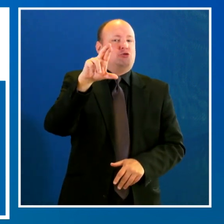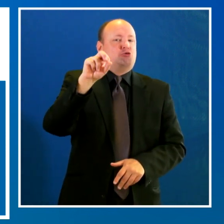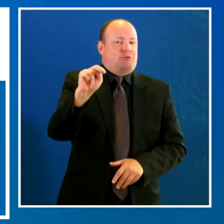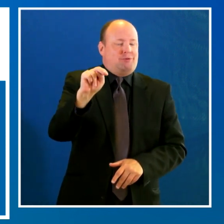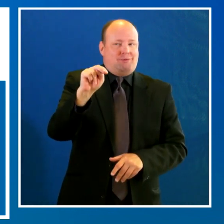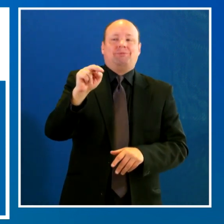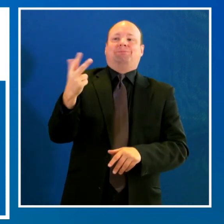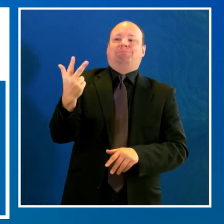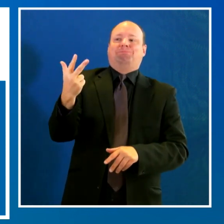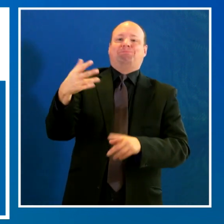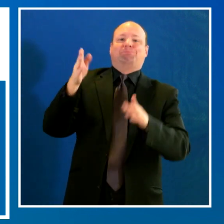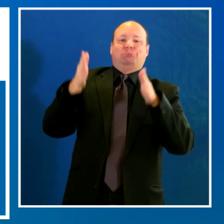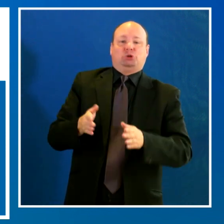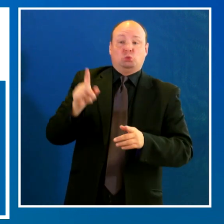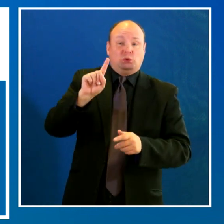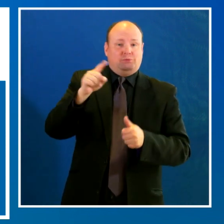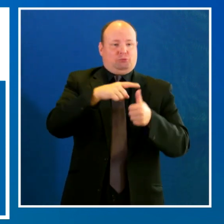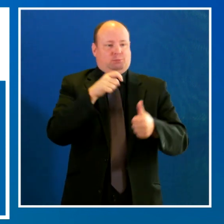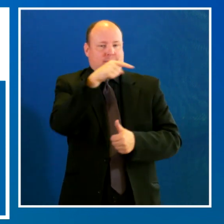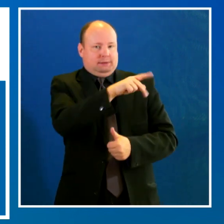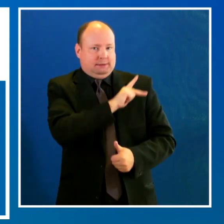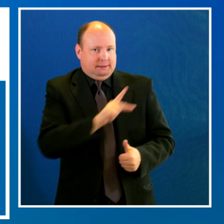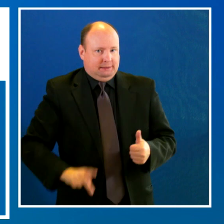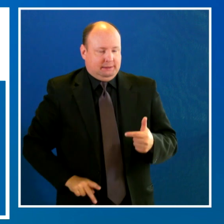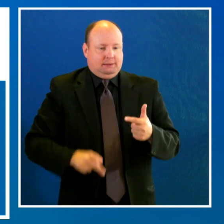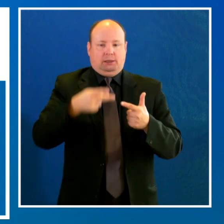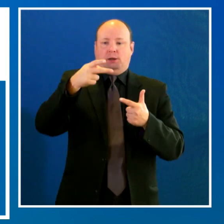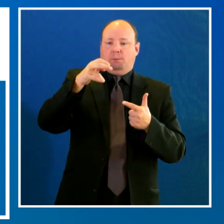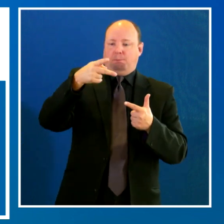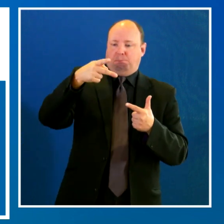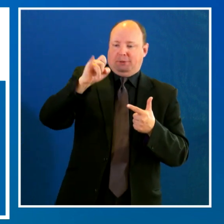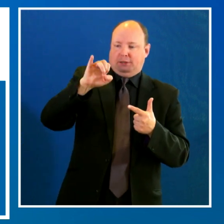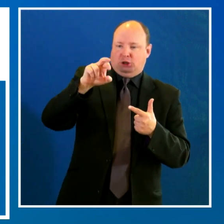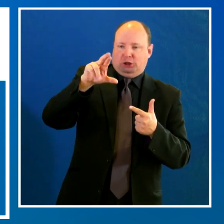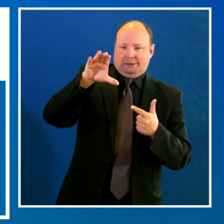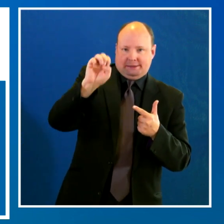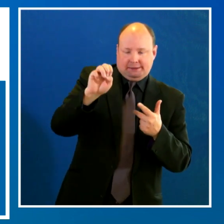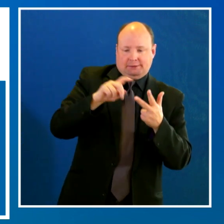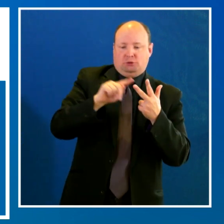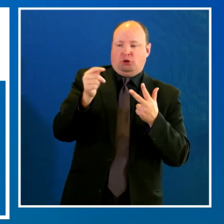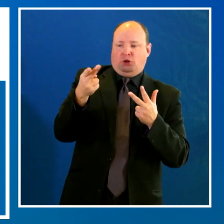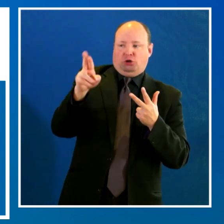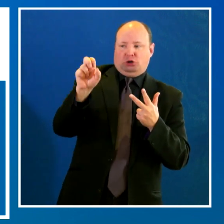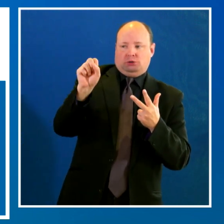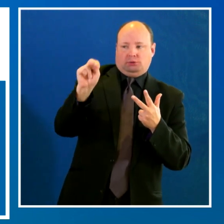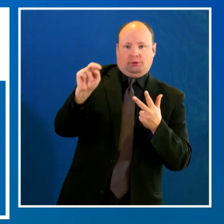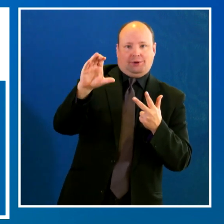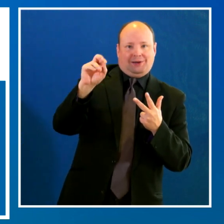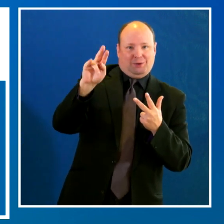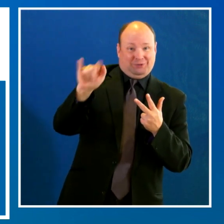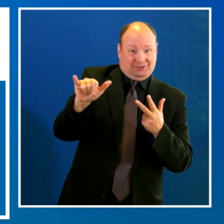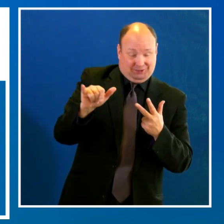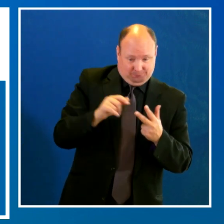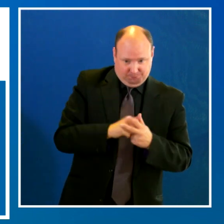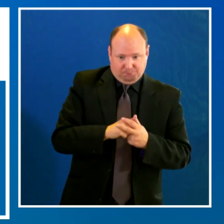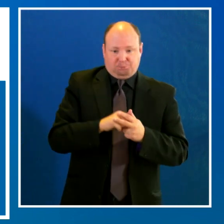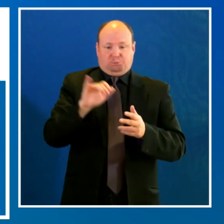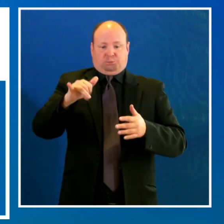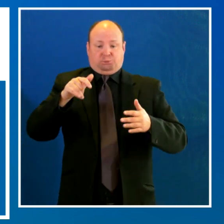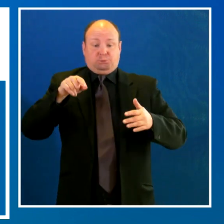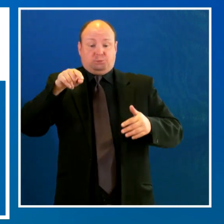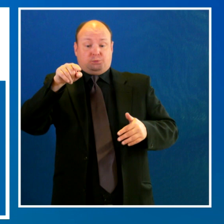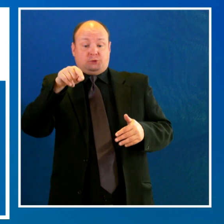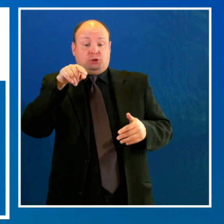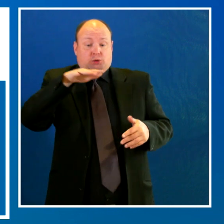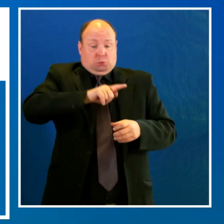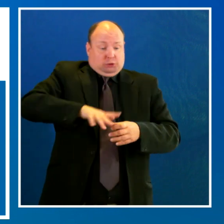confirmed cases of the Omicron variant were reported just last weekend, 1 each in King, Pierce,